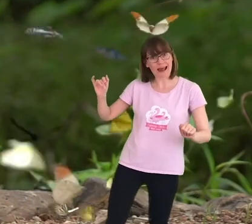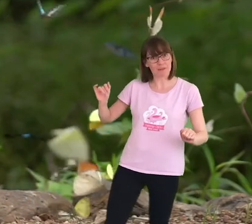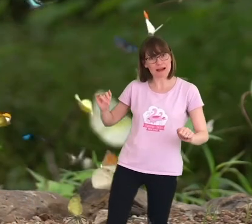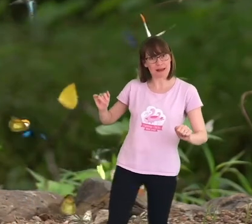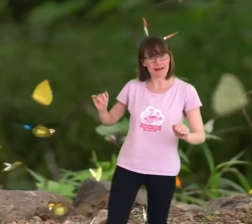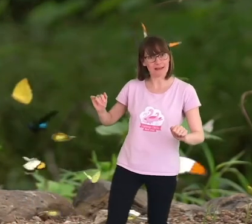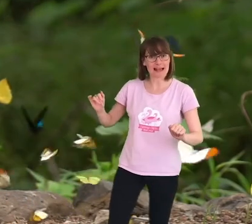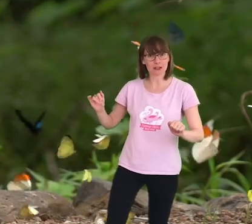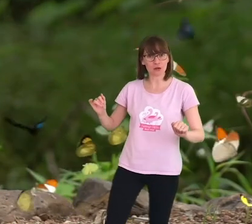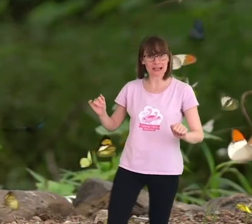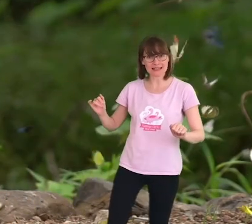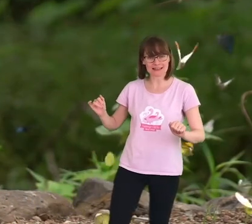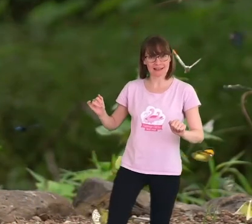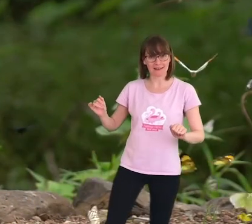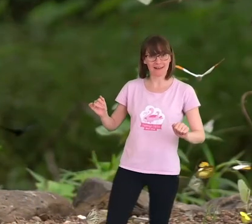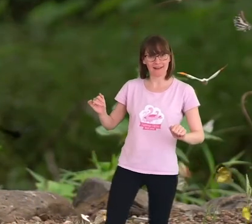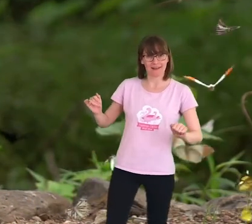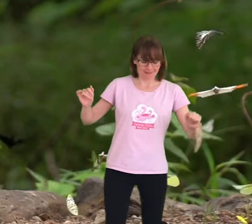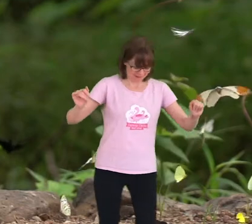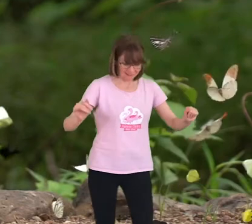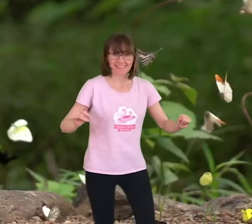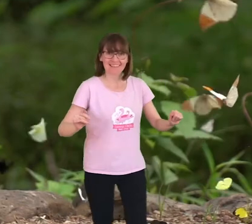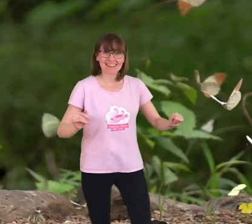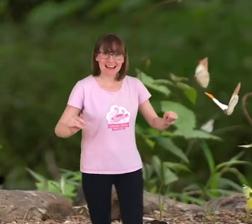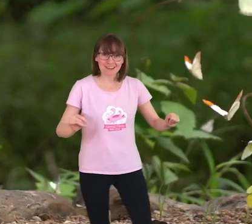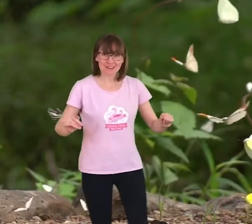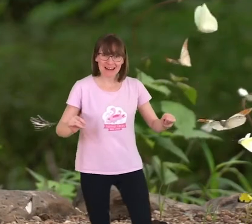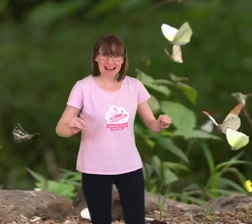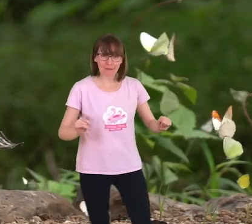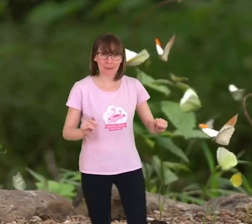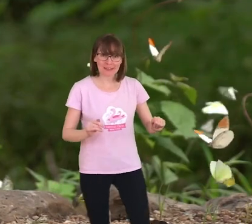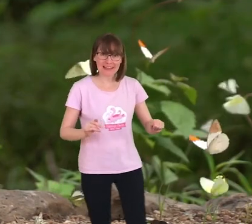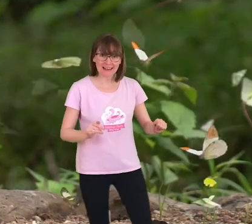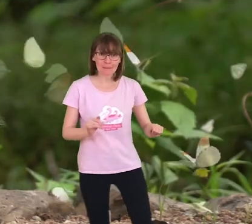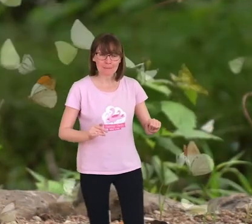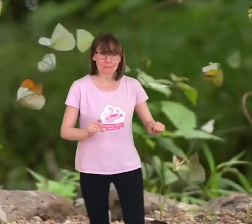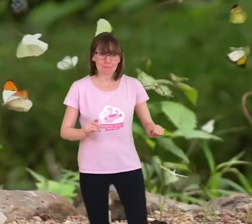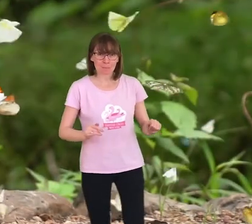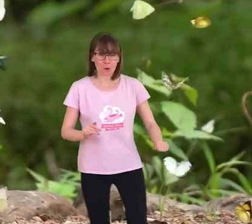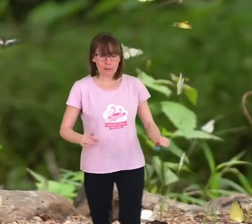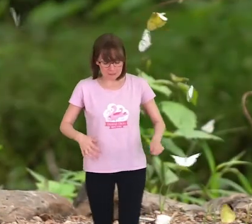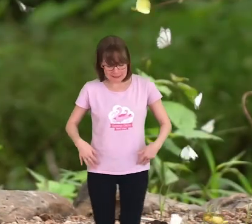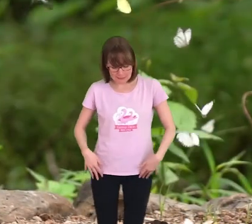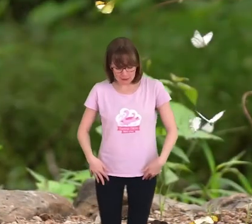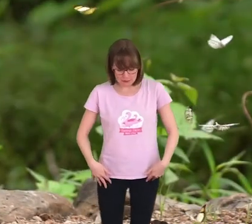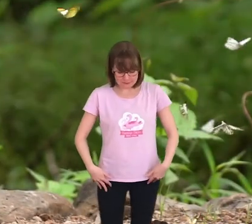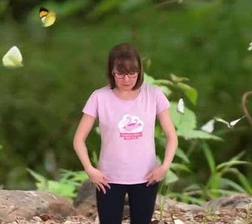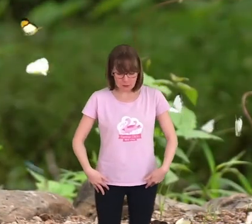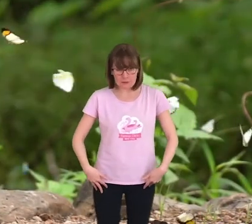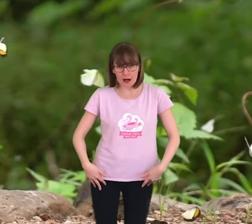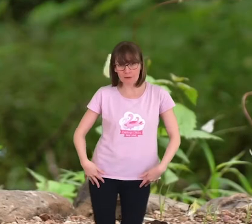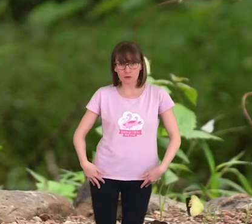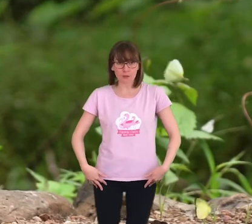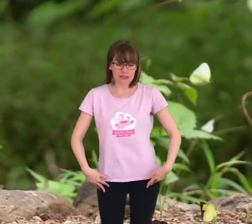or a leg maybe, and that's your tasting. That looks great, everybody. Or maybe it's about using